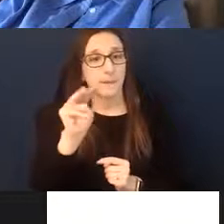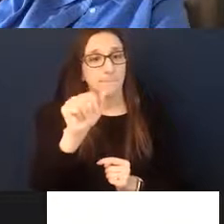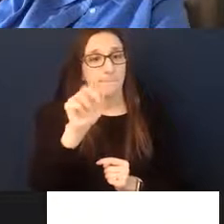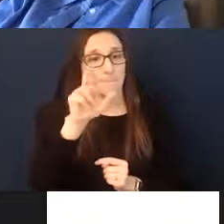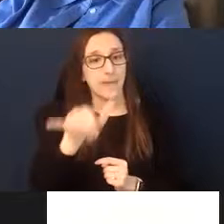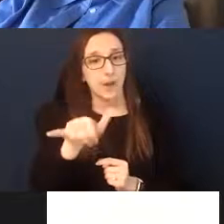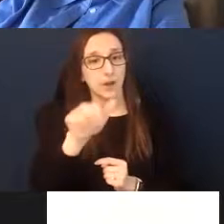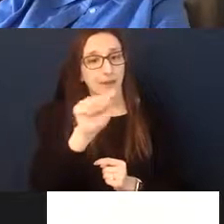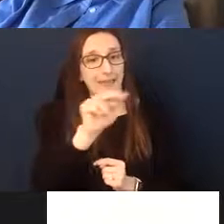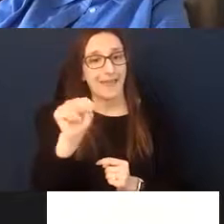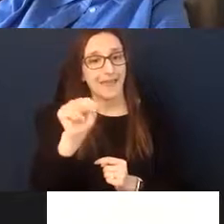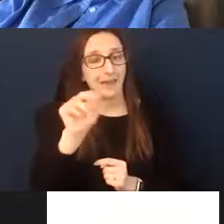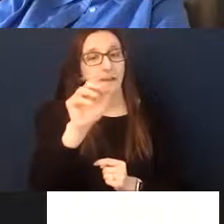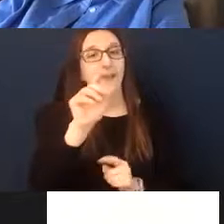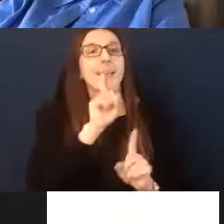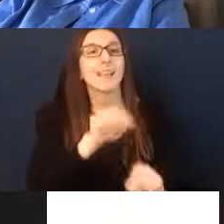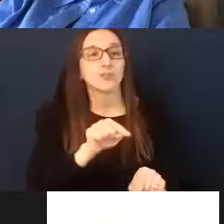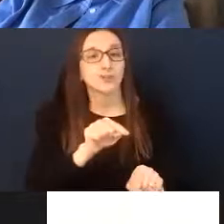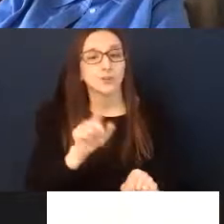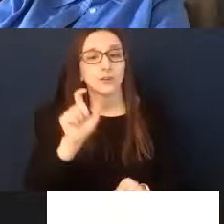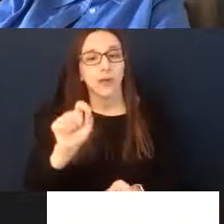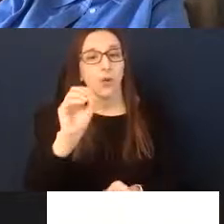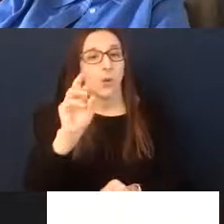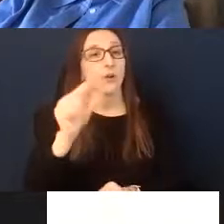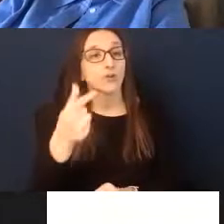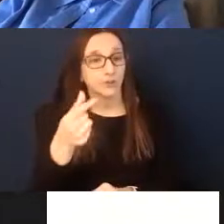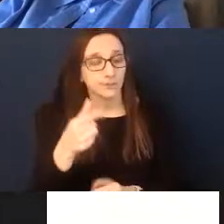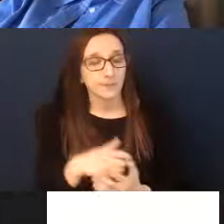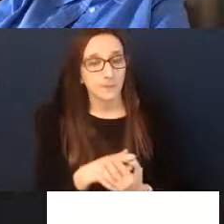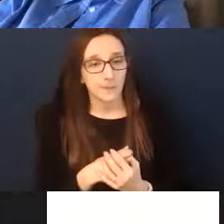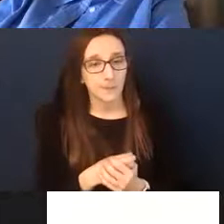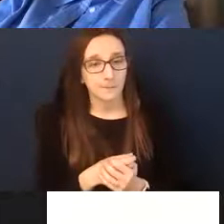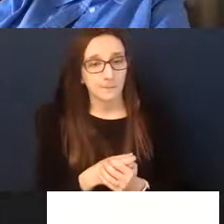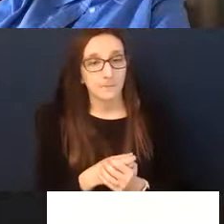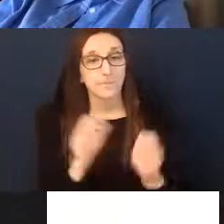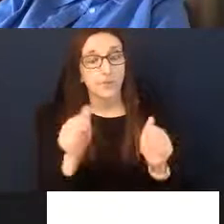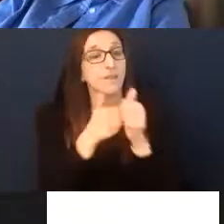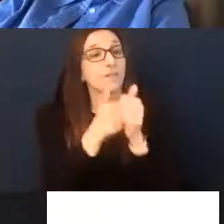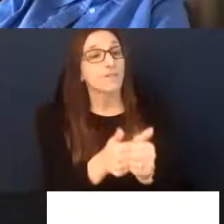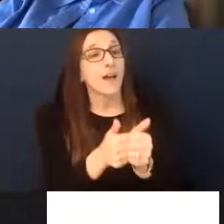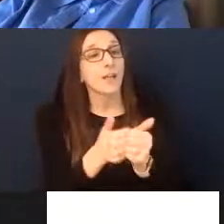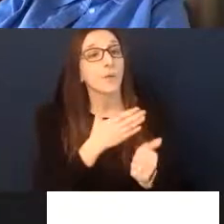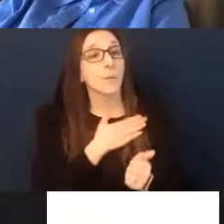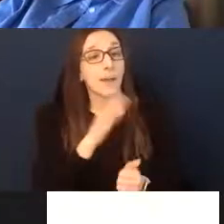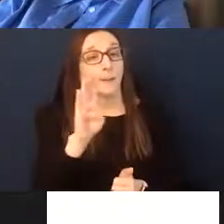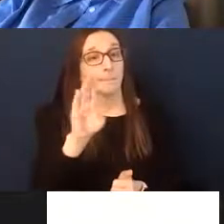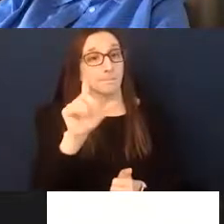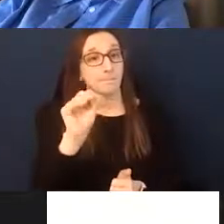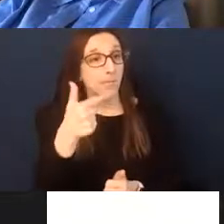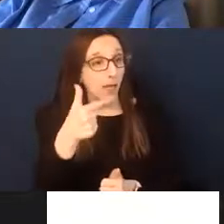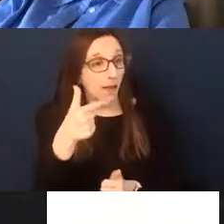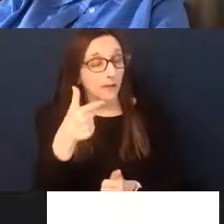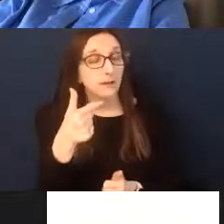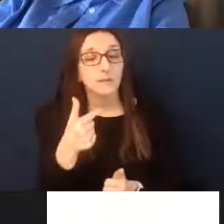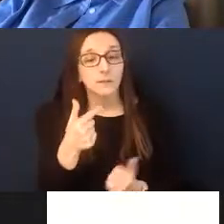mariansanswer.org. That is also on the page up here. If you want to subscribe to my nutrition blog, if you think maybe